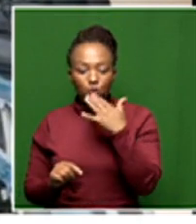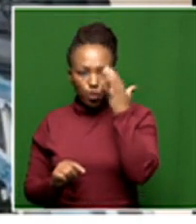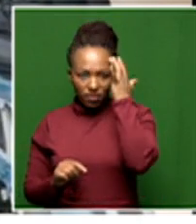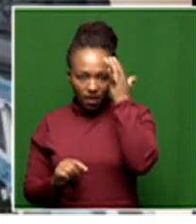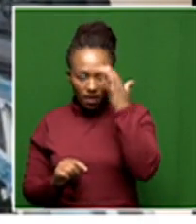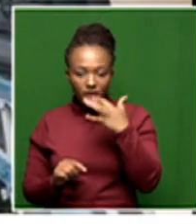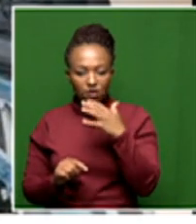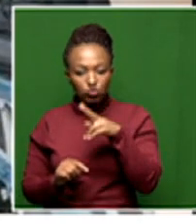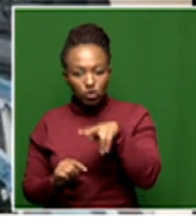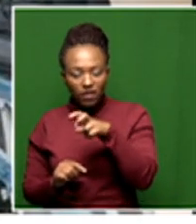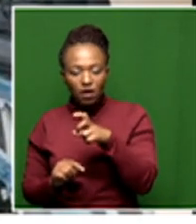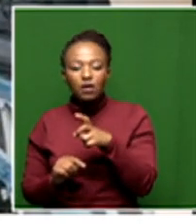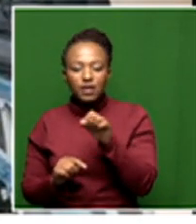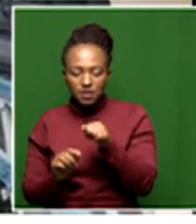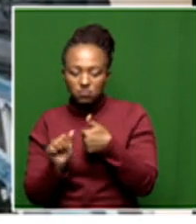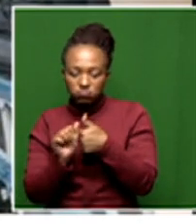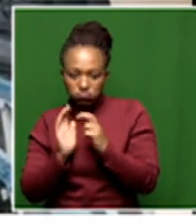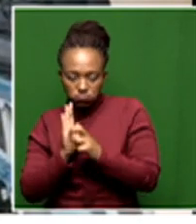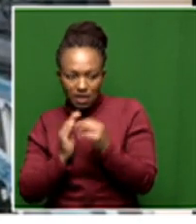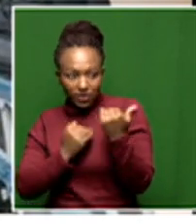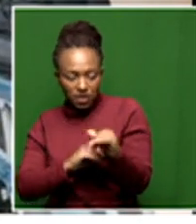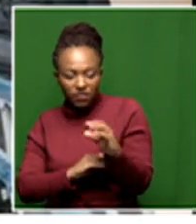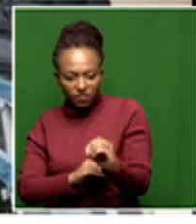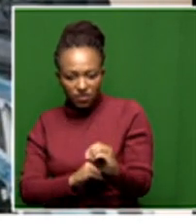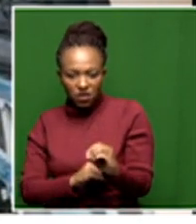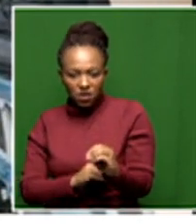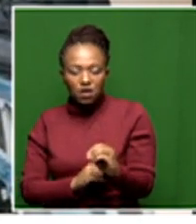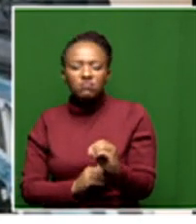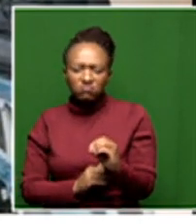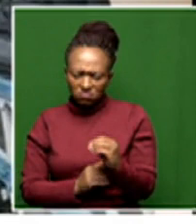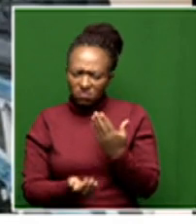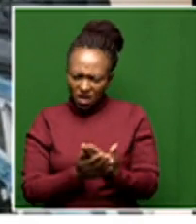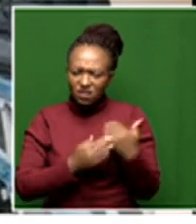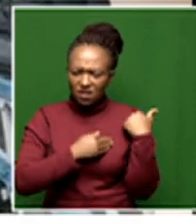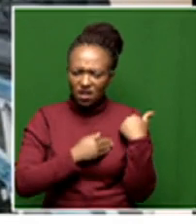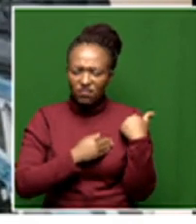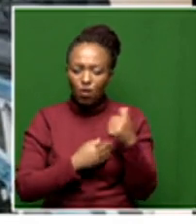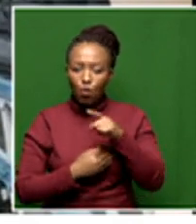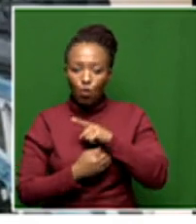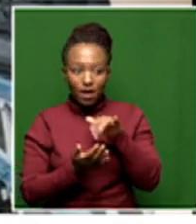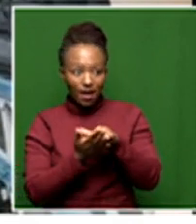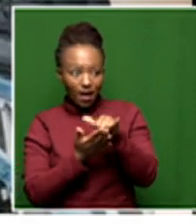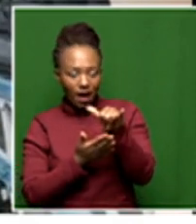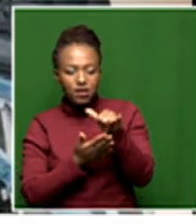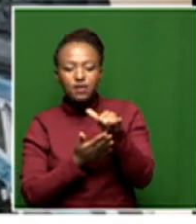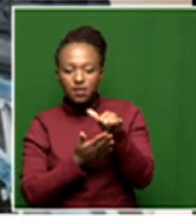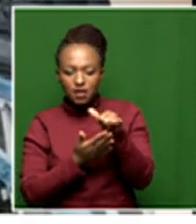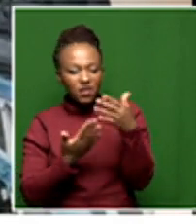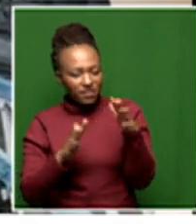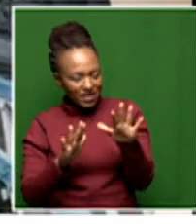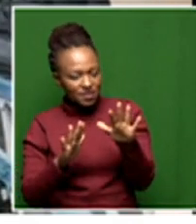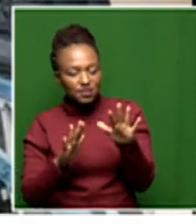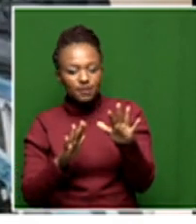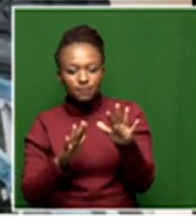traveling, even under restrictions, you know, they can feel safe doing so, because airlines have undertaken